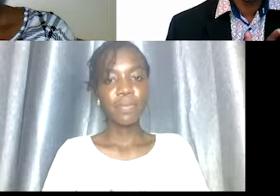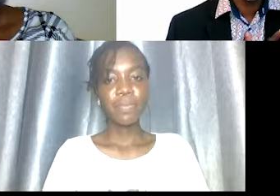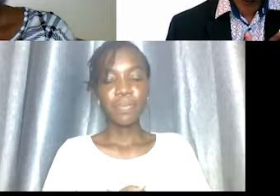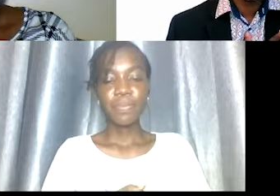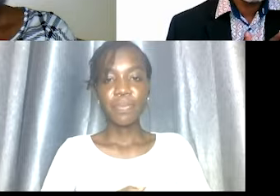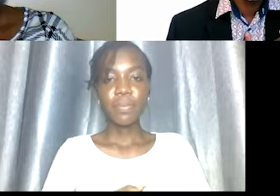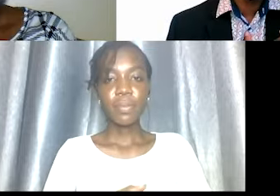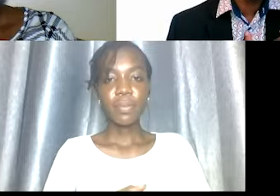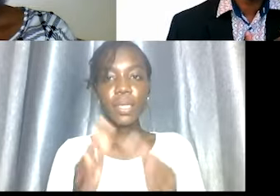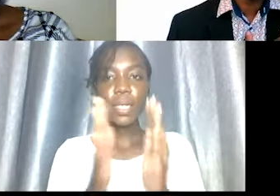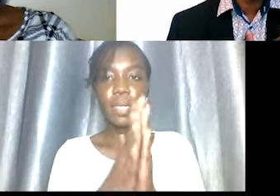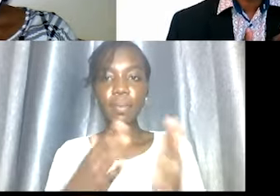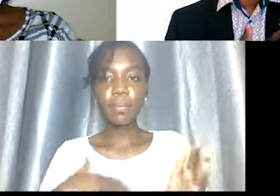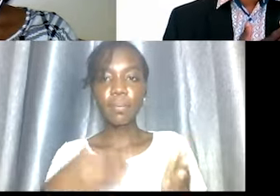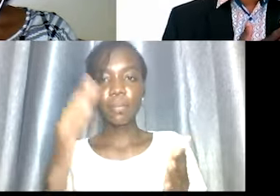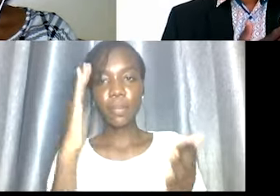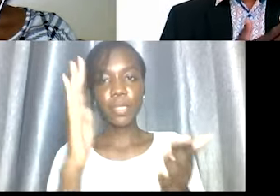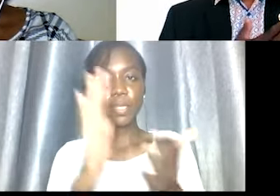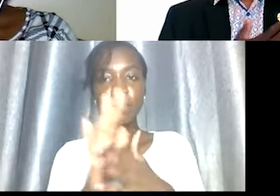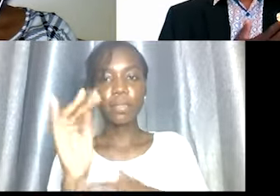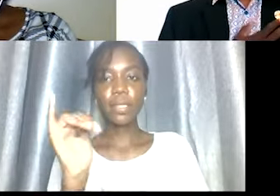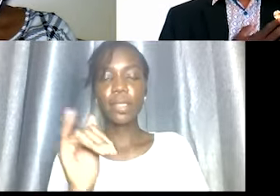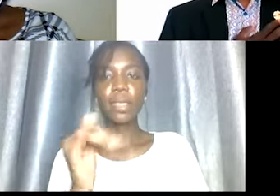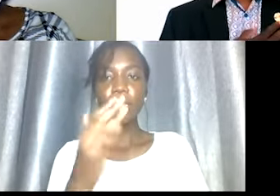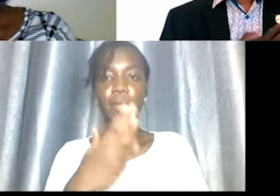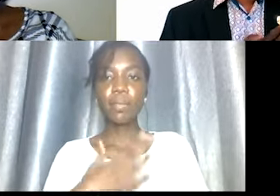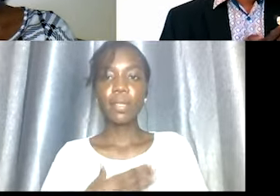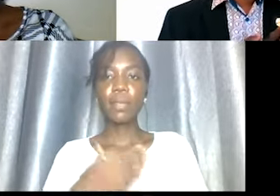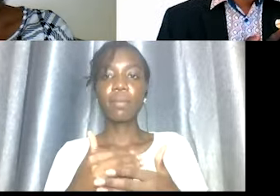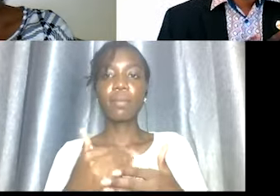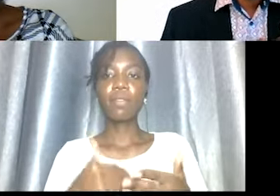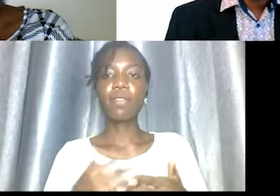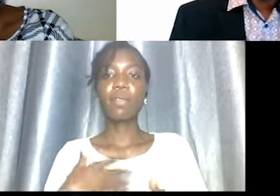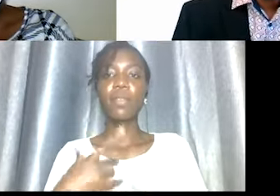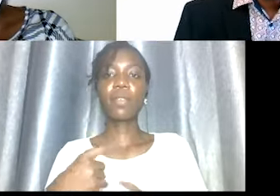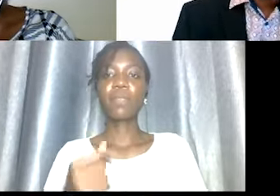I think that was my parting shot before I was supposed to have given it.